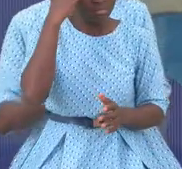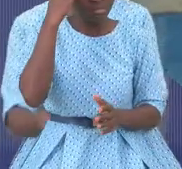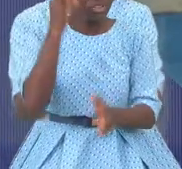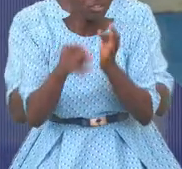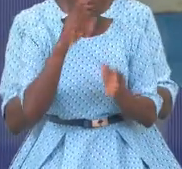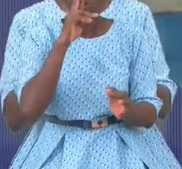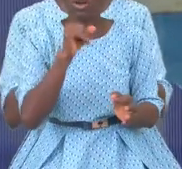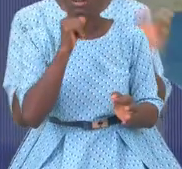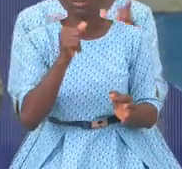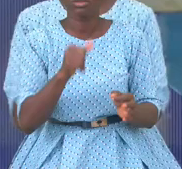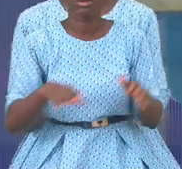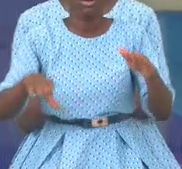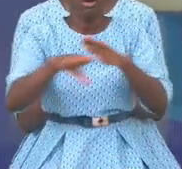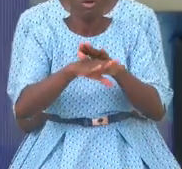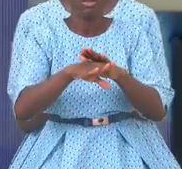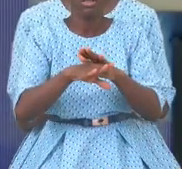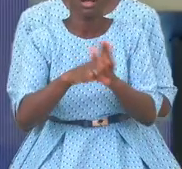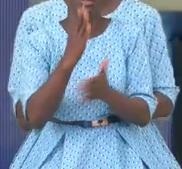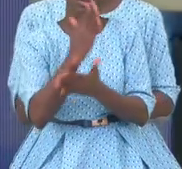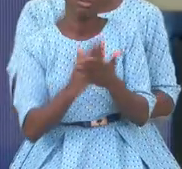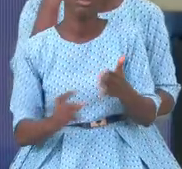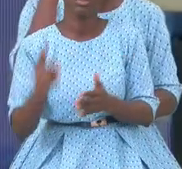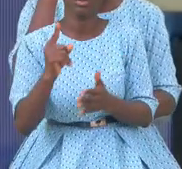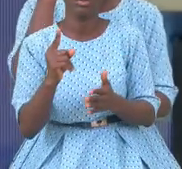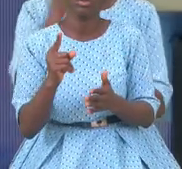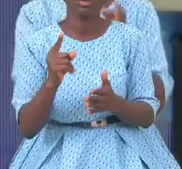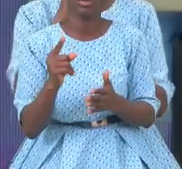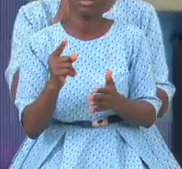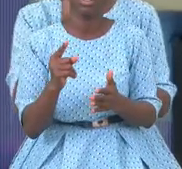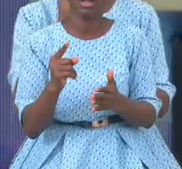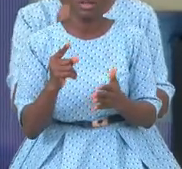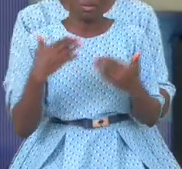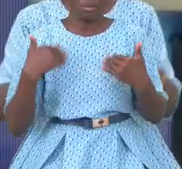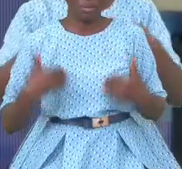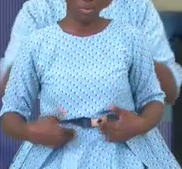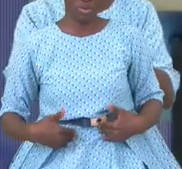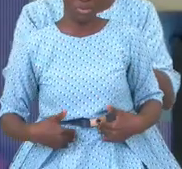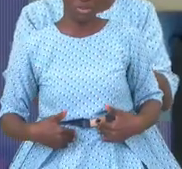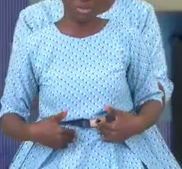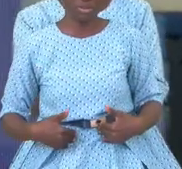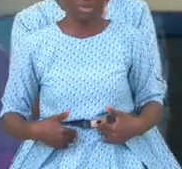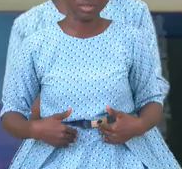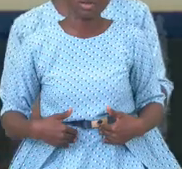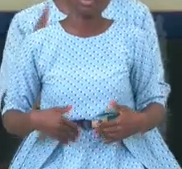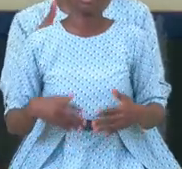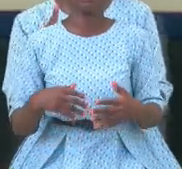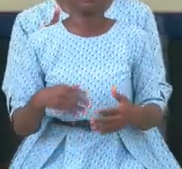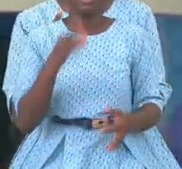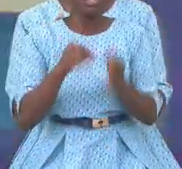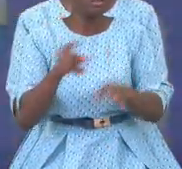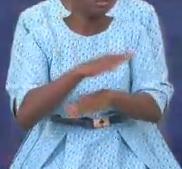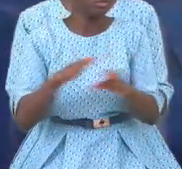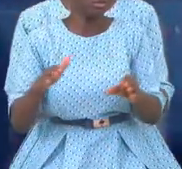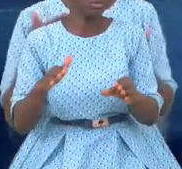into their mind, you will not be able to interpret their actions. You know, sometimes